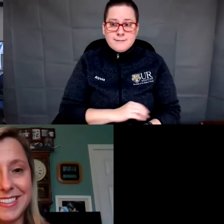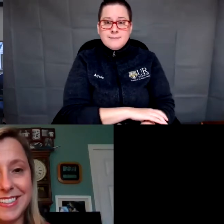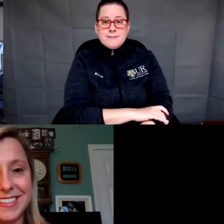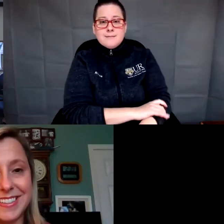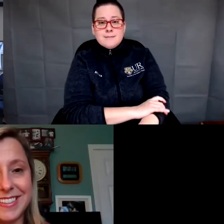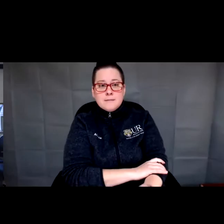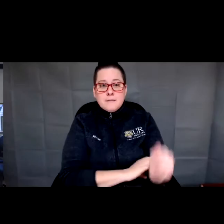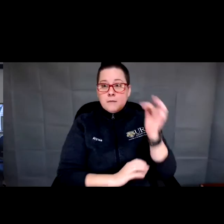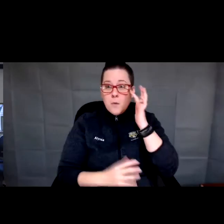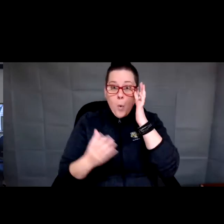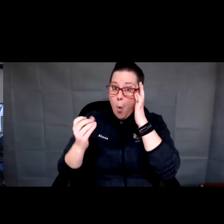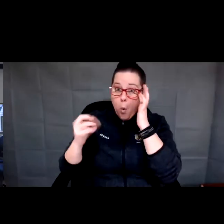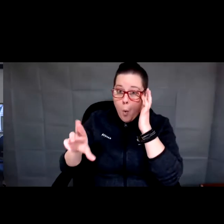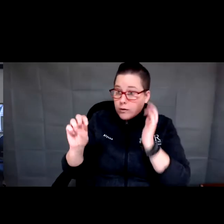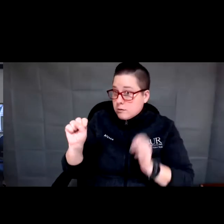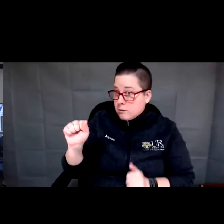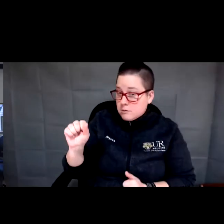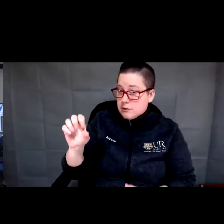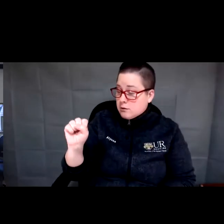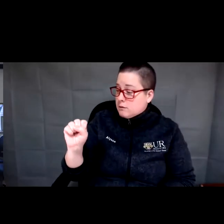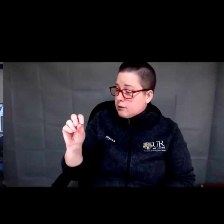Or Sonia, if Sonia is here.